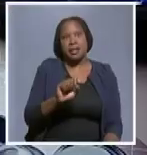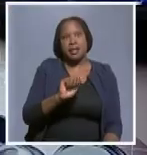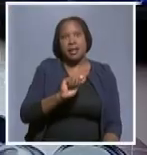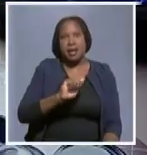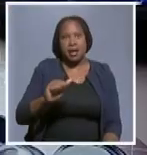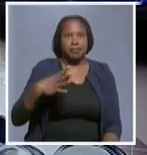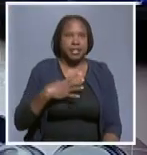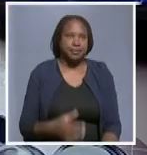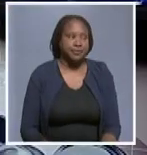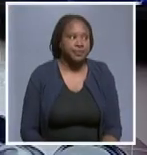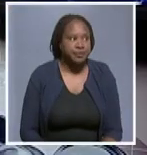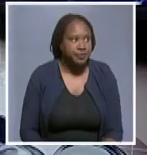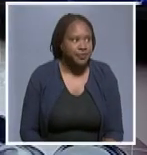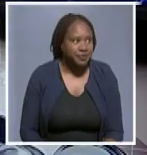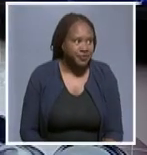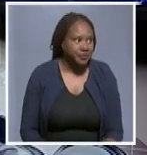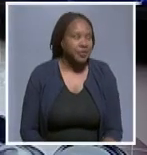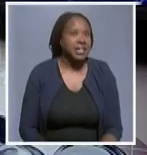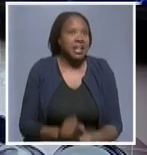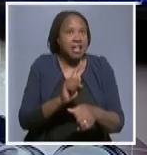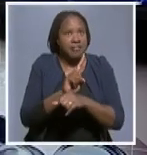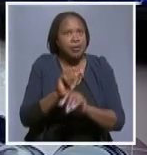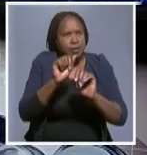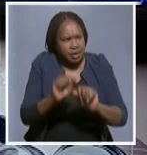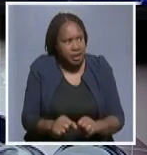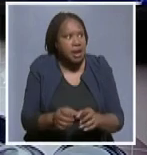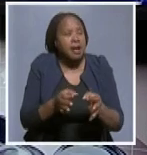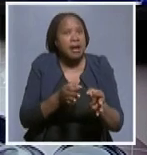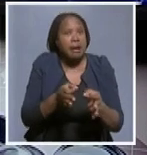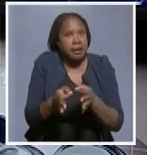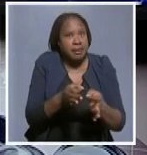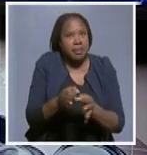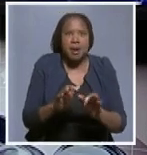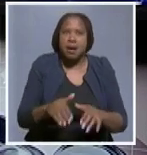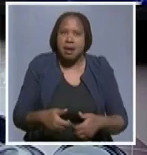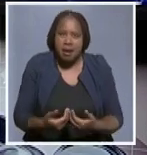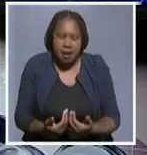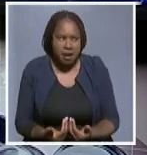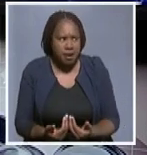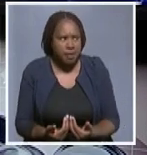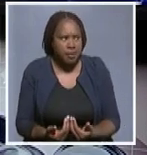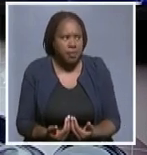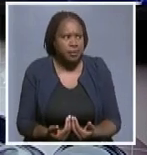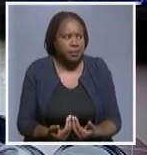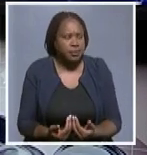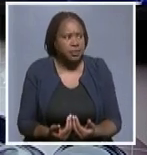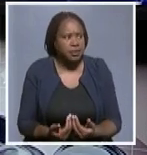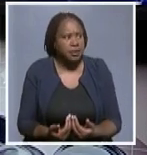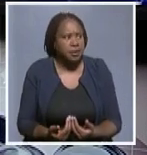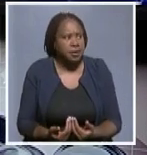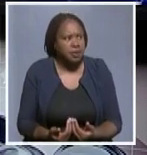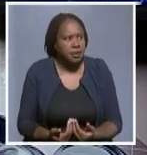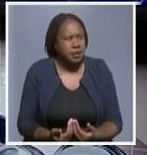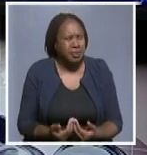evening, sir. Good evening, Surya. Firstly, can you explain how the geoportal or the satellite imagery or